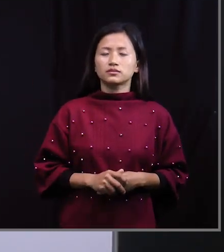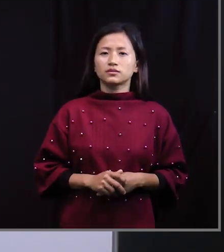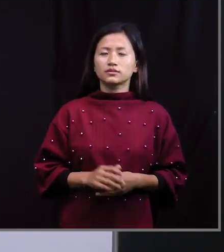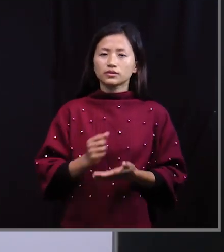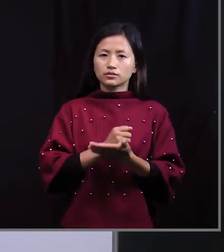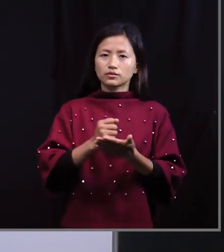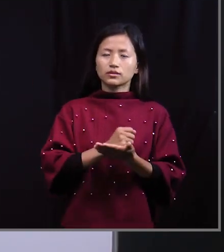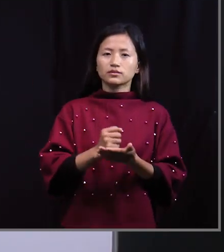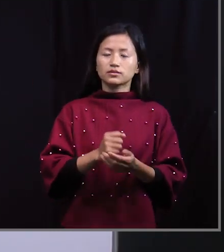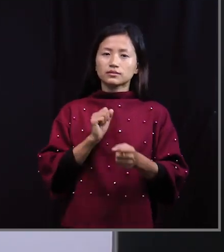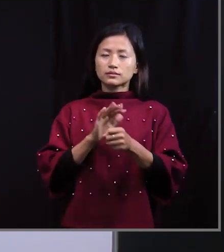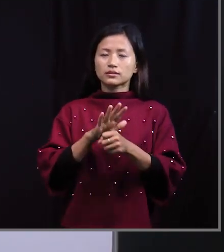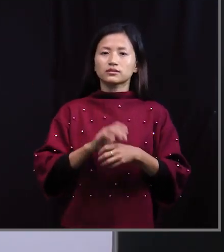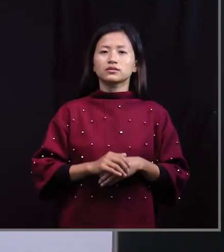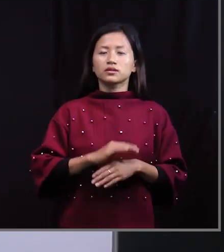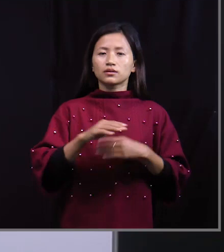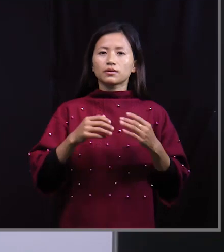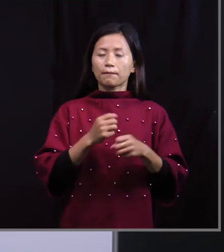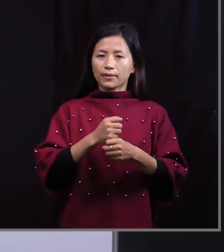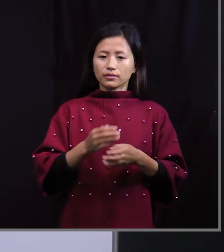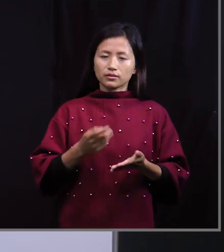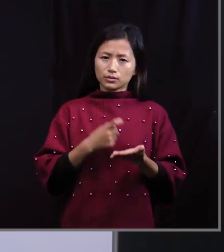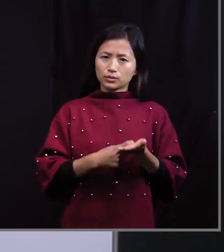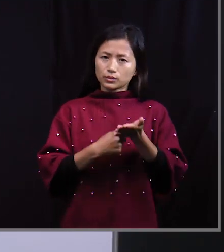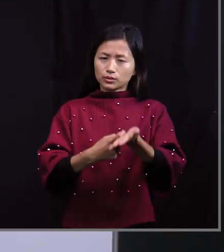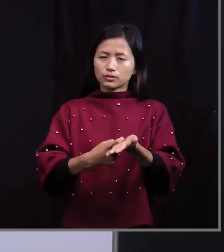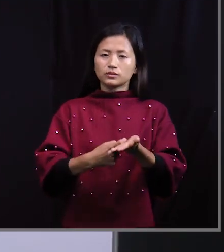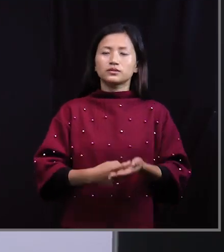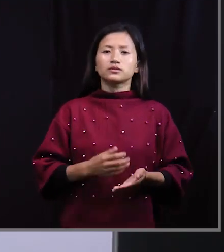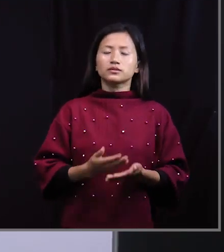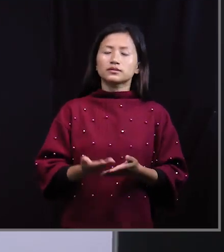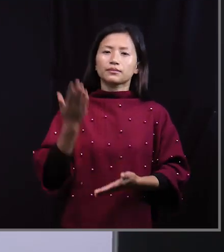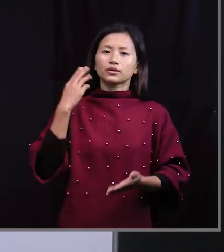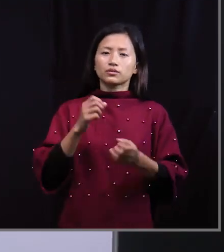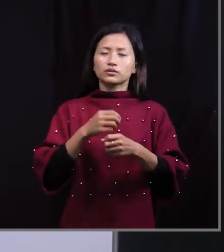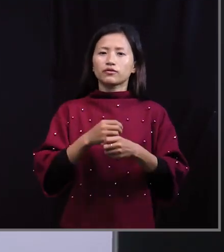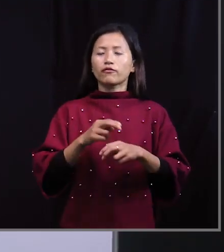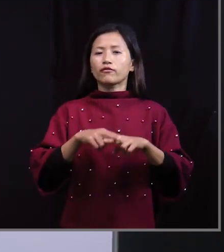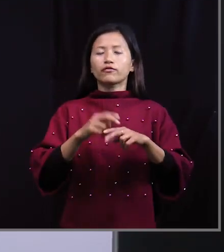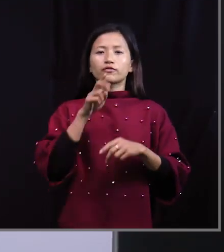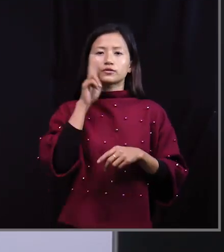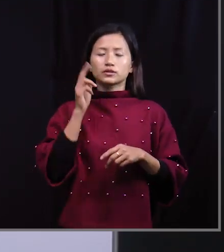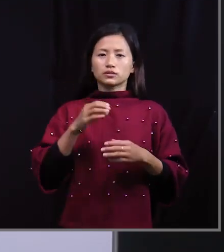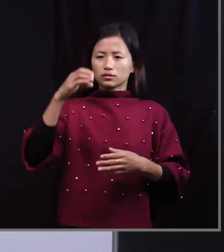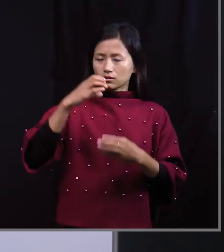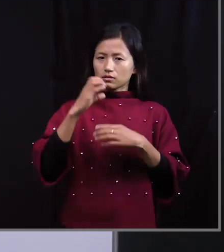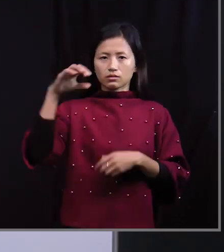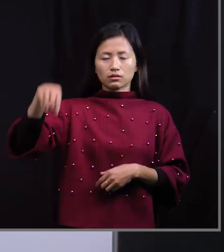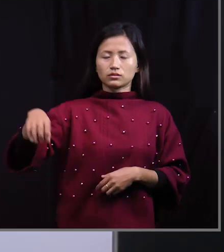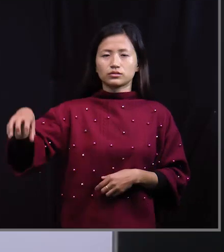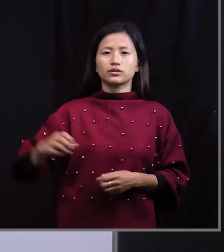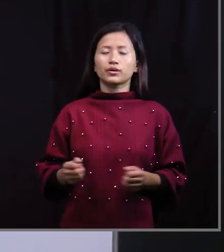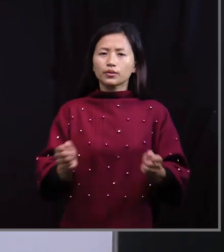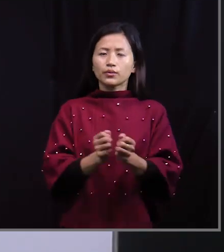they tried to they made a rule that to send back all the foreign countries. So